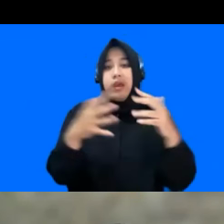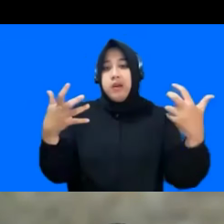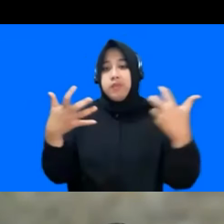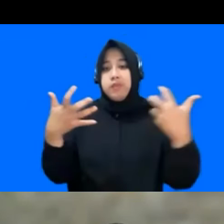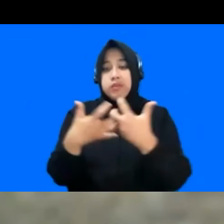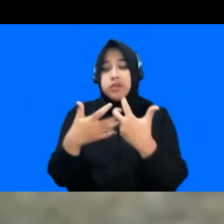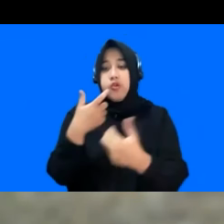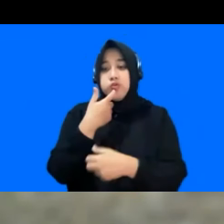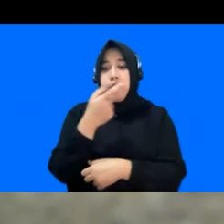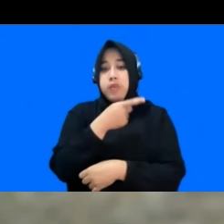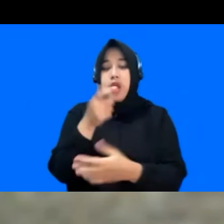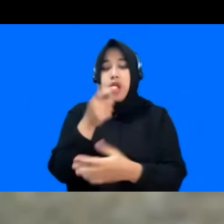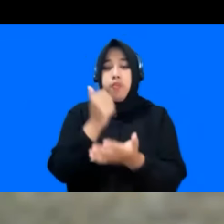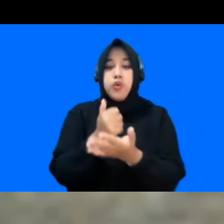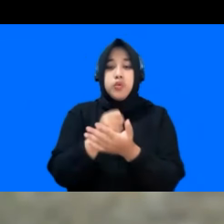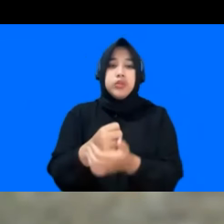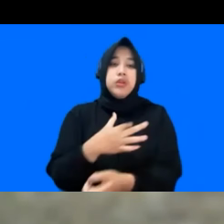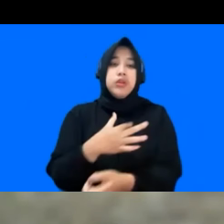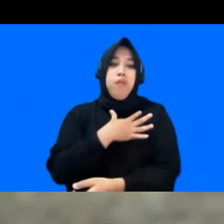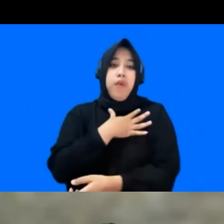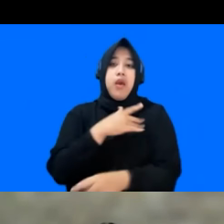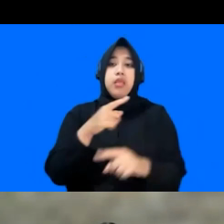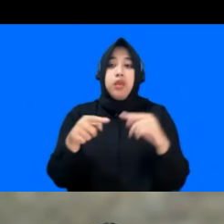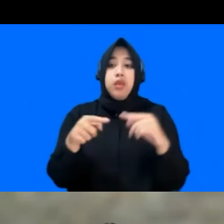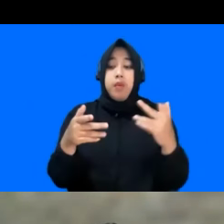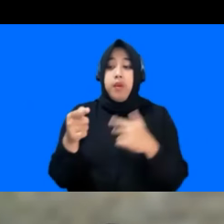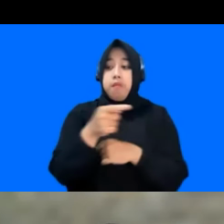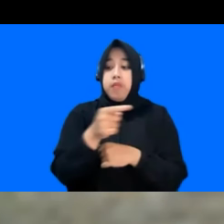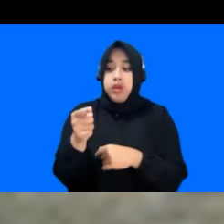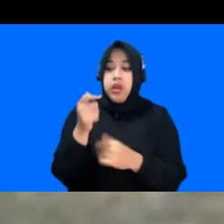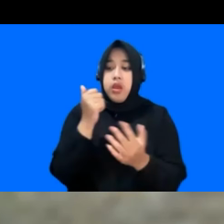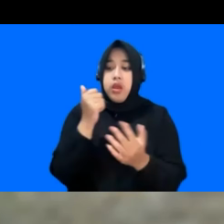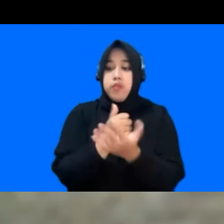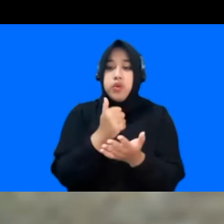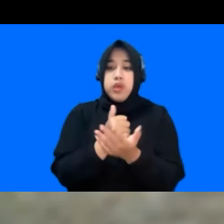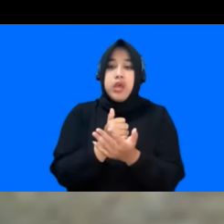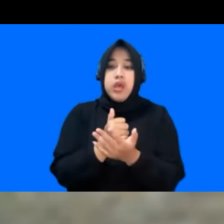impacted, but also because they are much more aware. They are great.